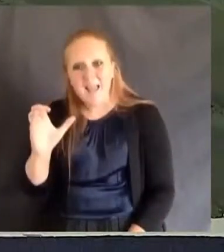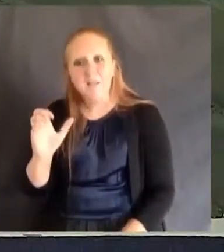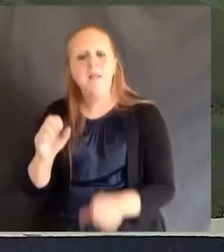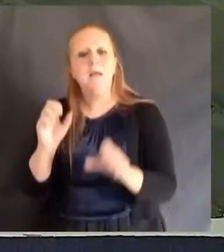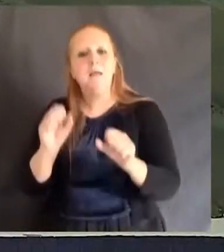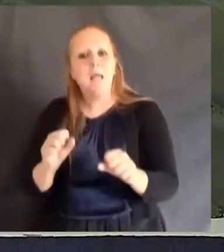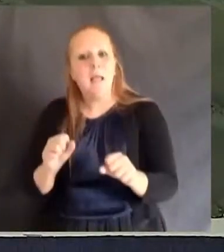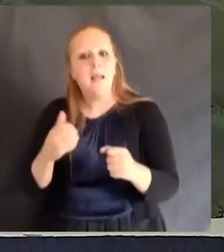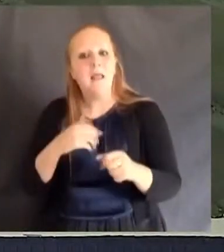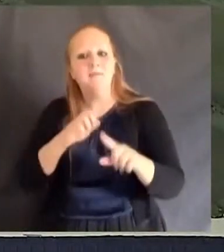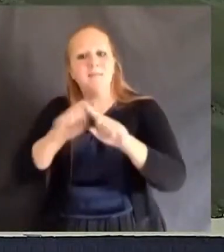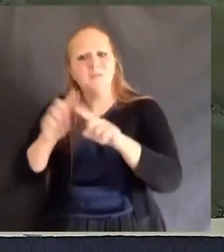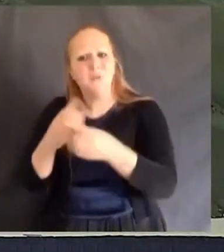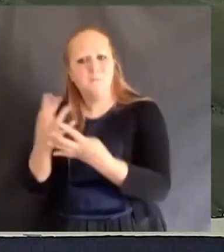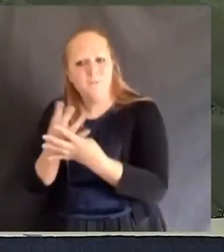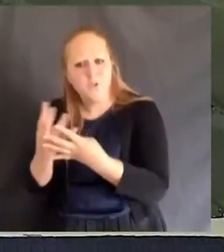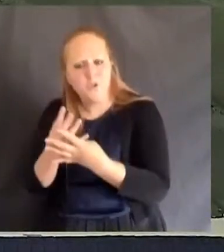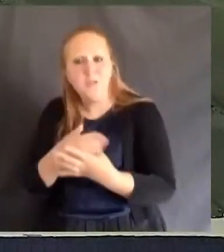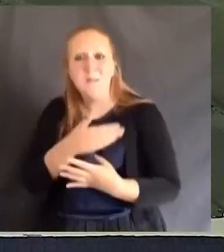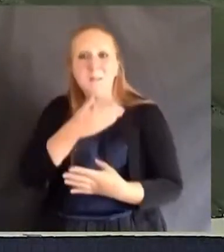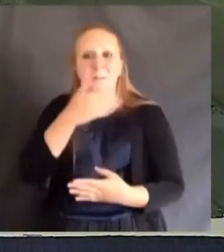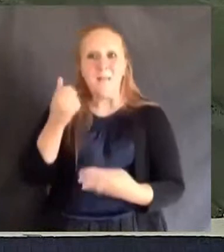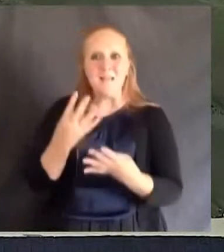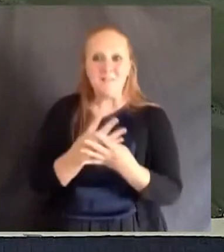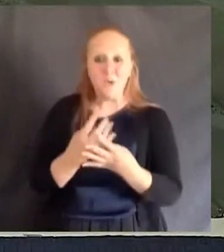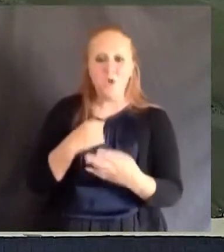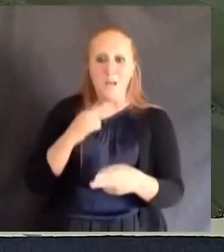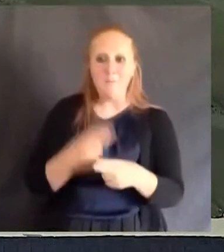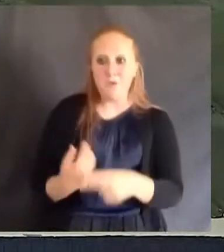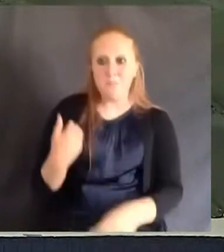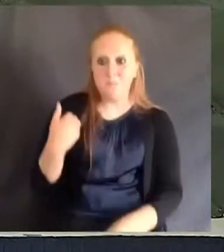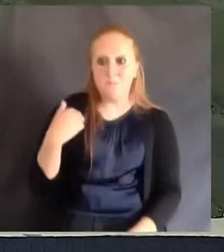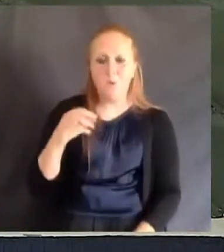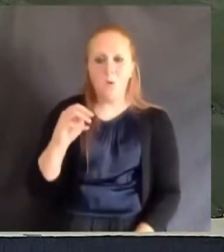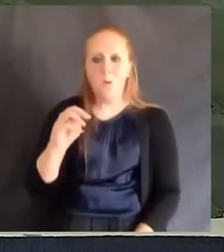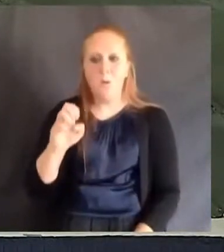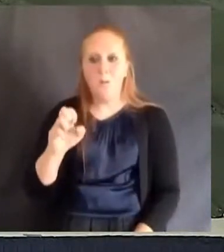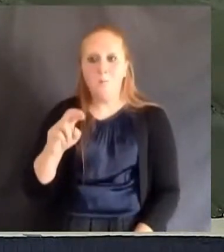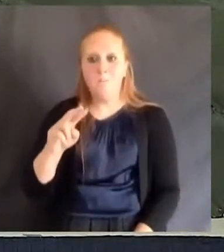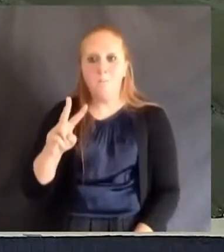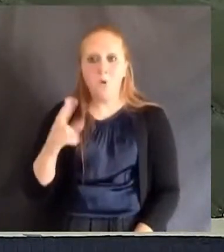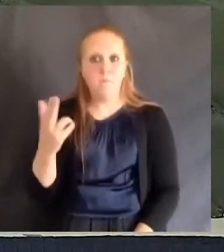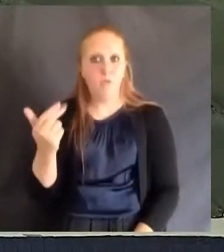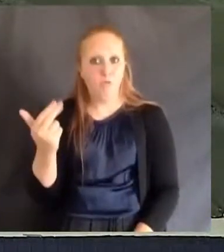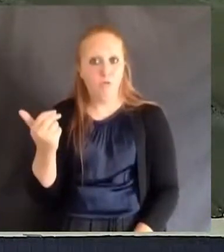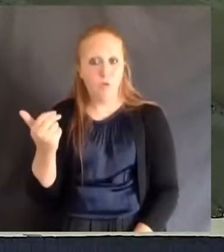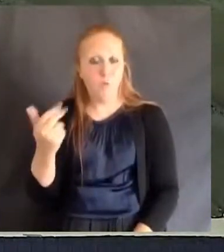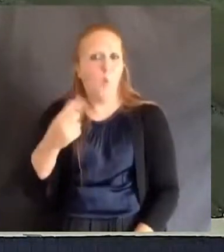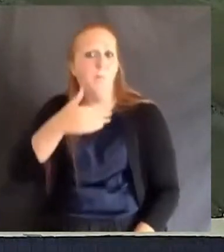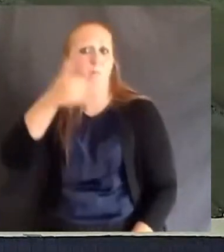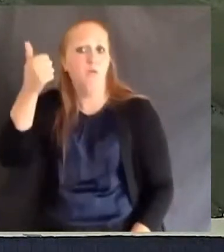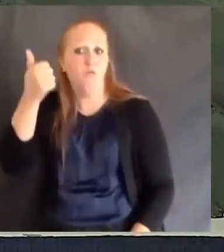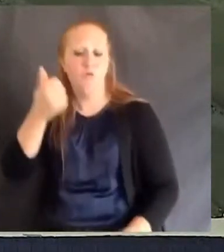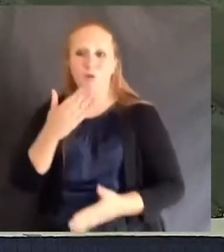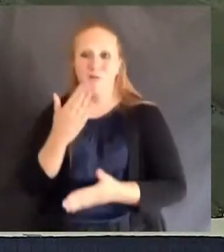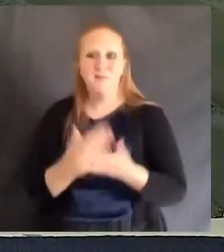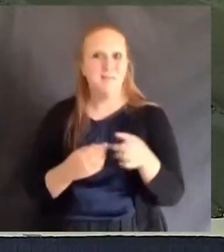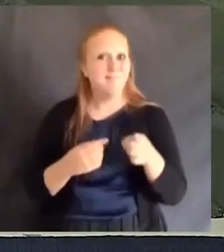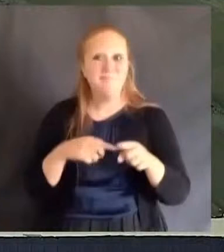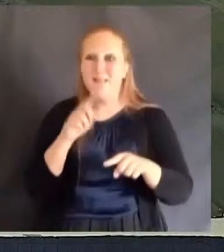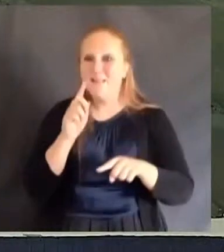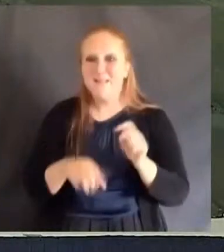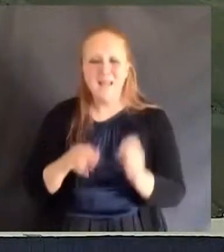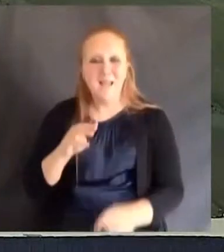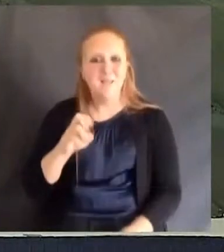The best filter to have is a MERV 13 or higher. Some can't take a MERV 13. Right now